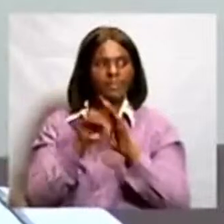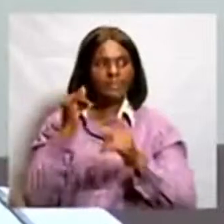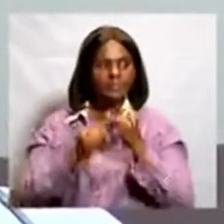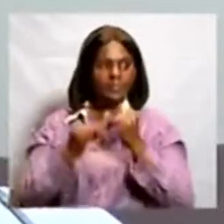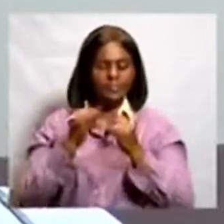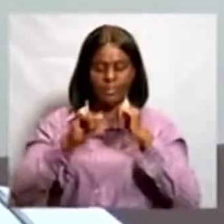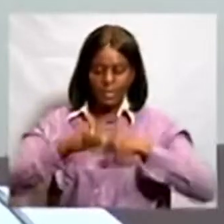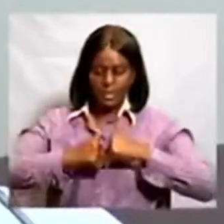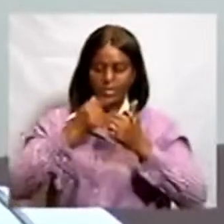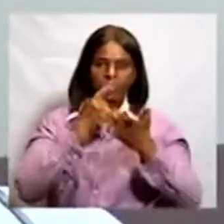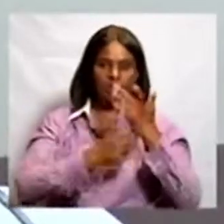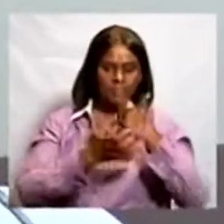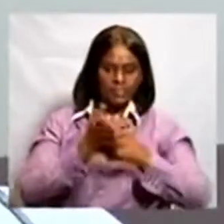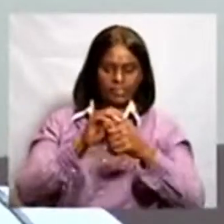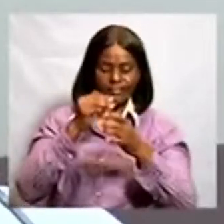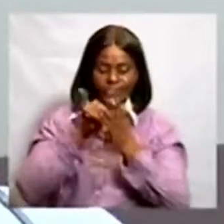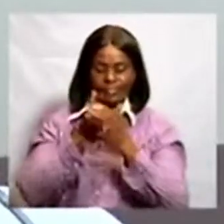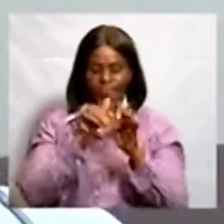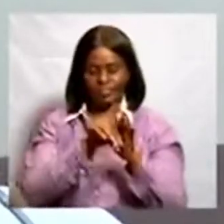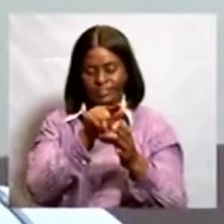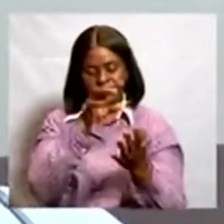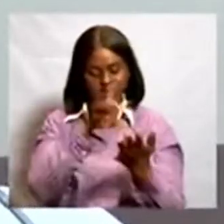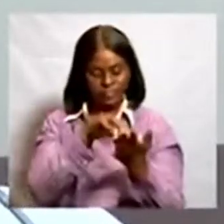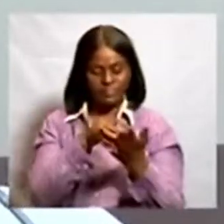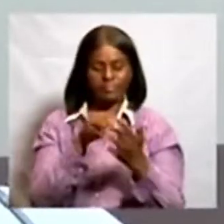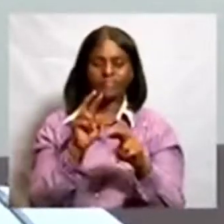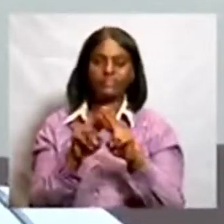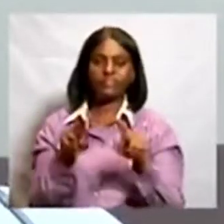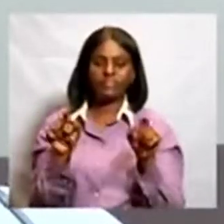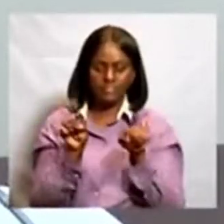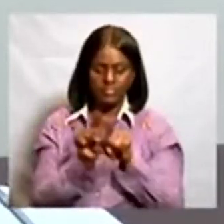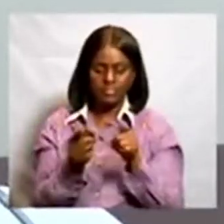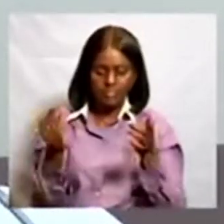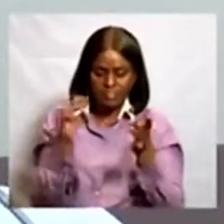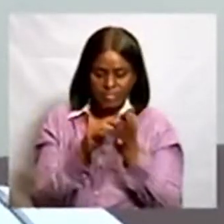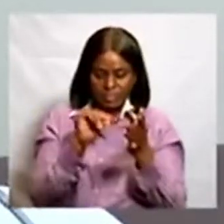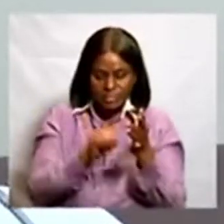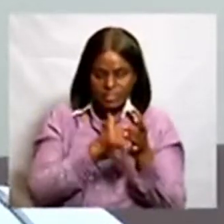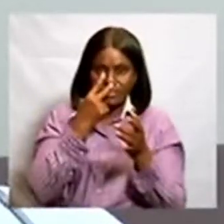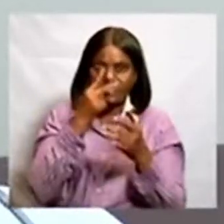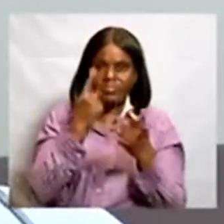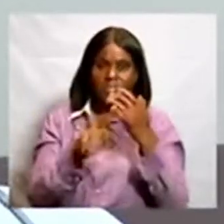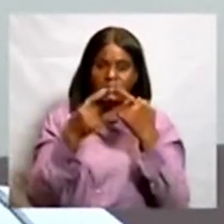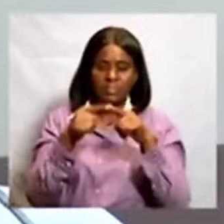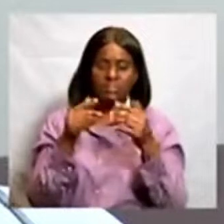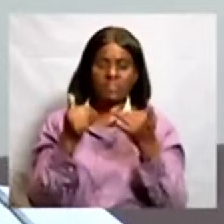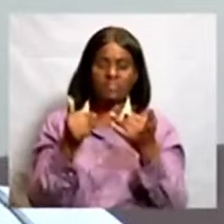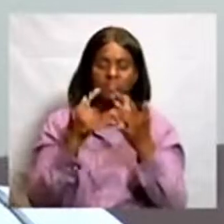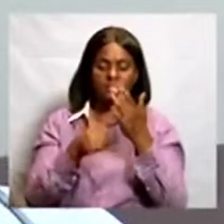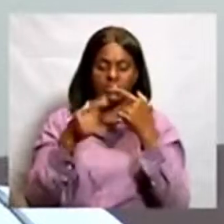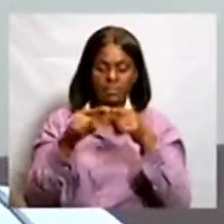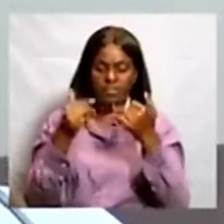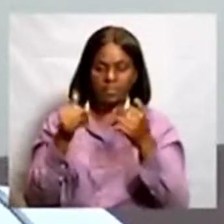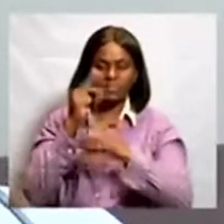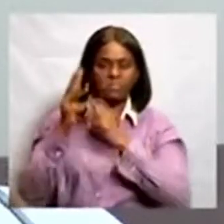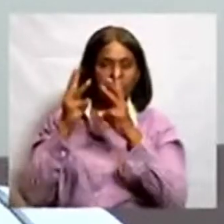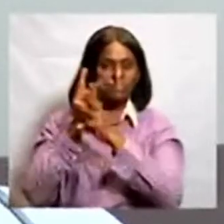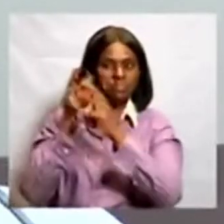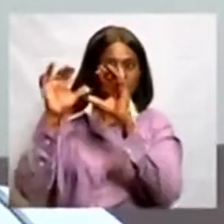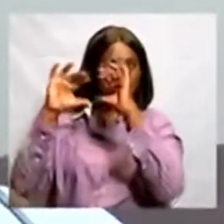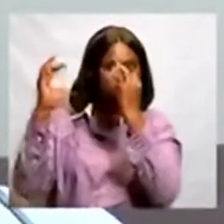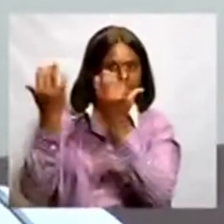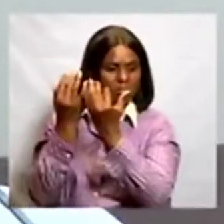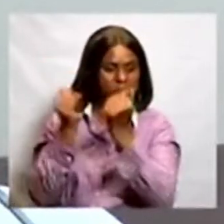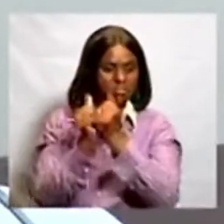we consulted stakeholders on these matters, Chair, and also looking at what is happening globally and also